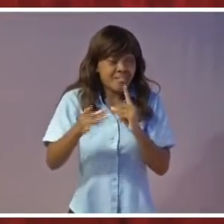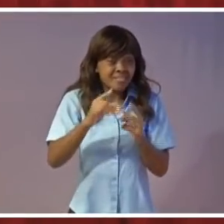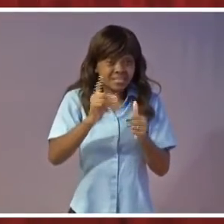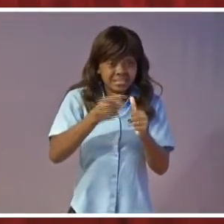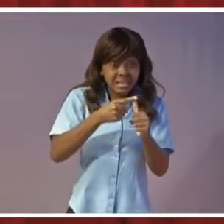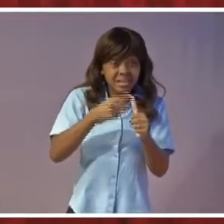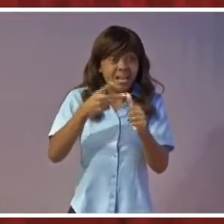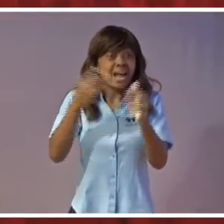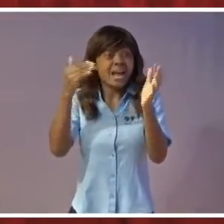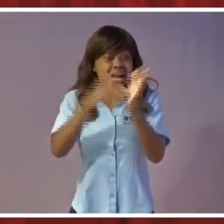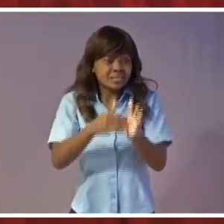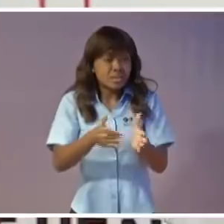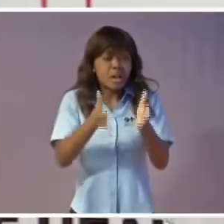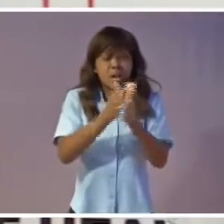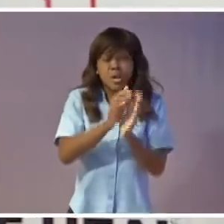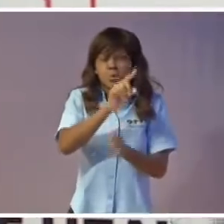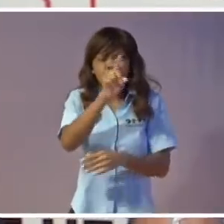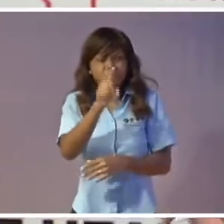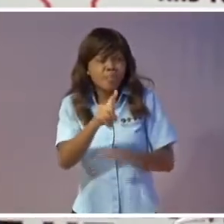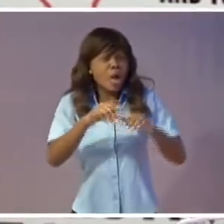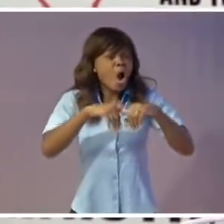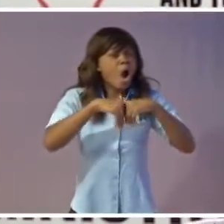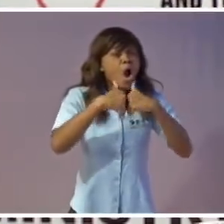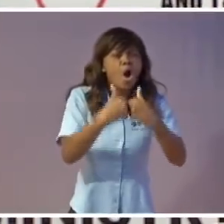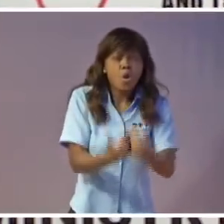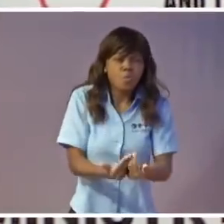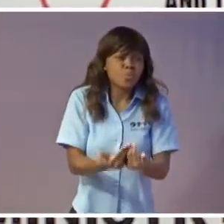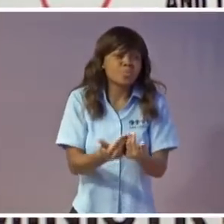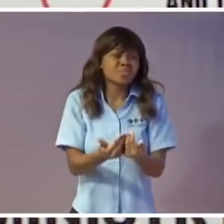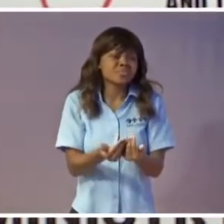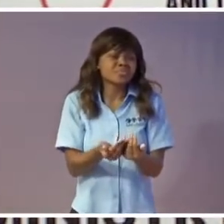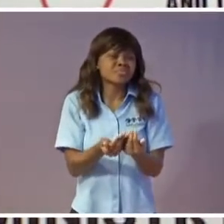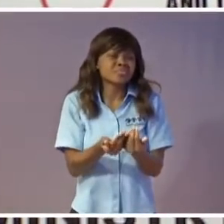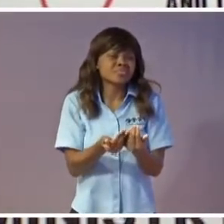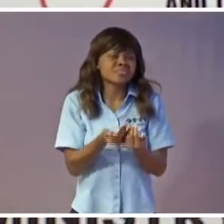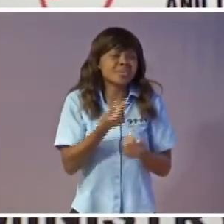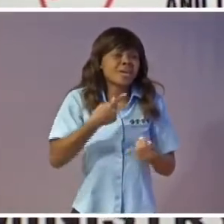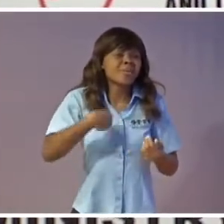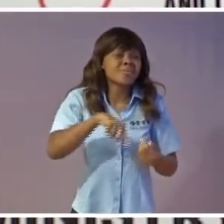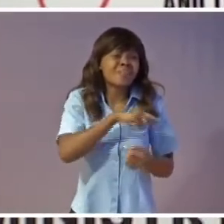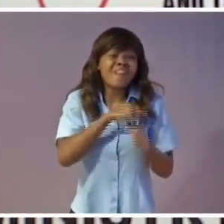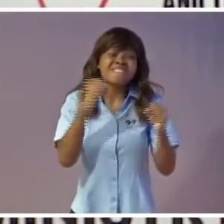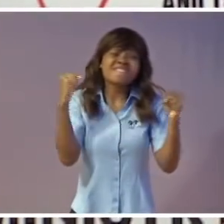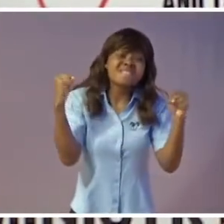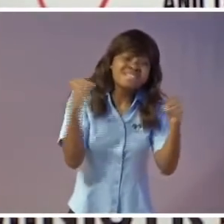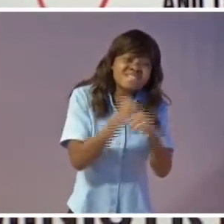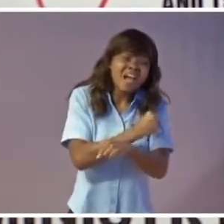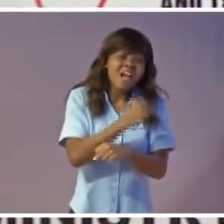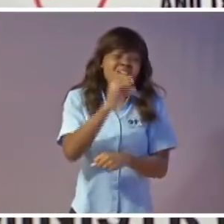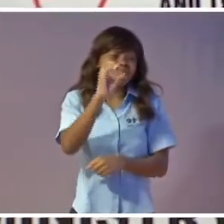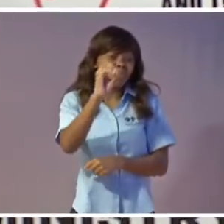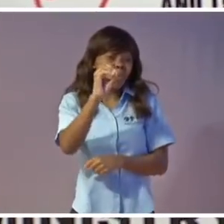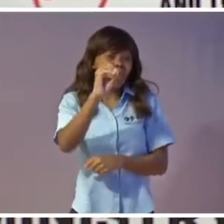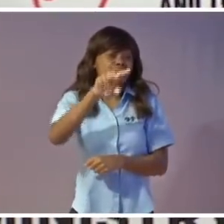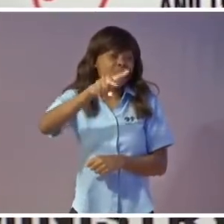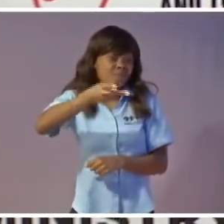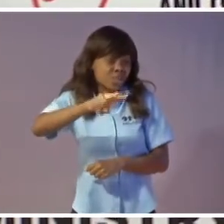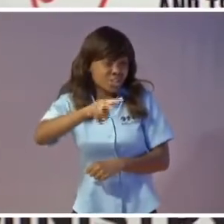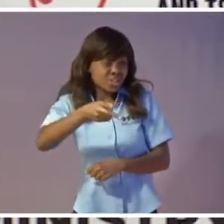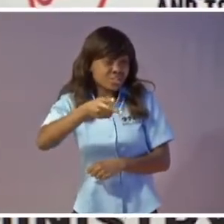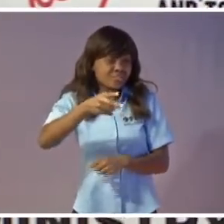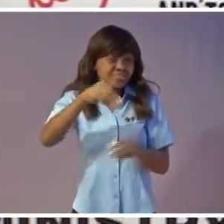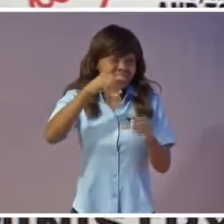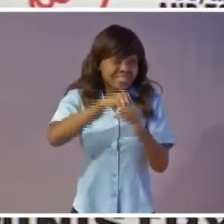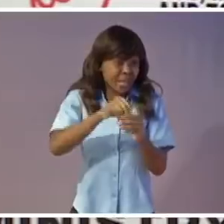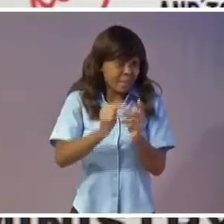you, Richard, and thank you for the Happy New Year greeting. Yes. So let's address the issue of Kenny. Yes, he has died.